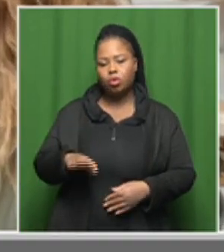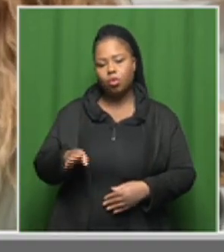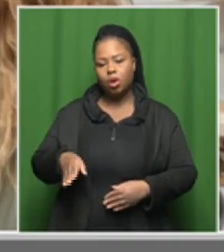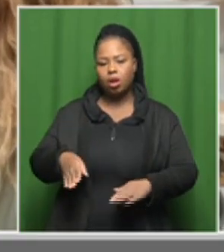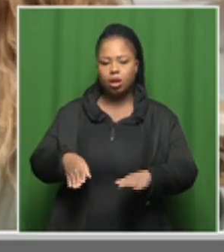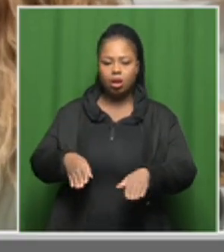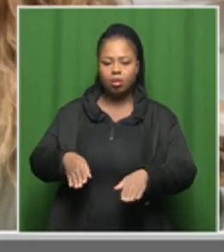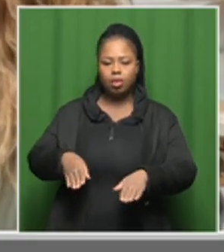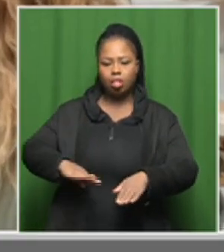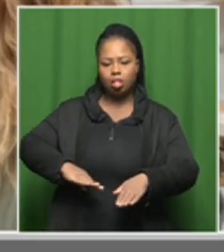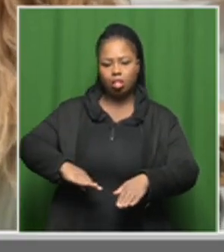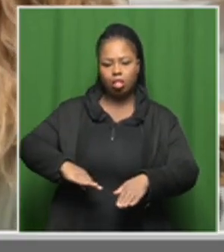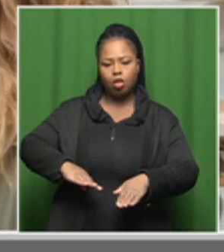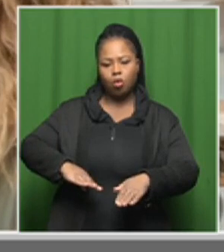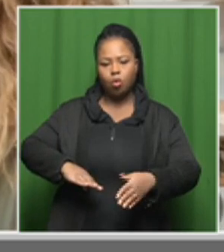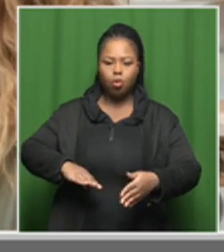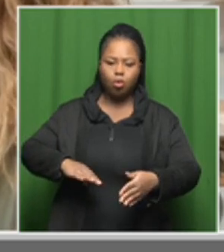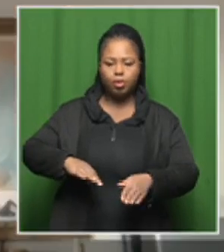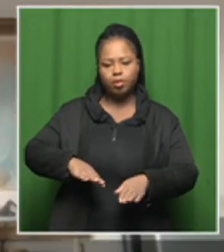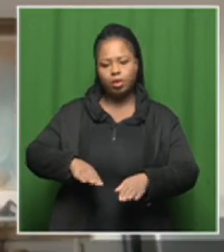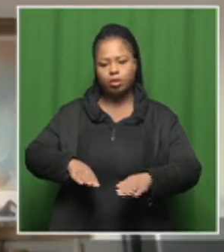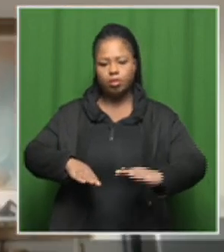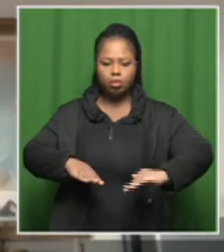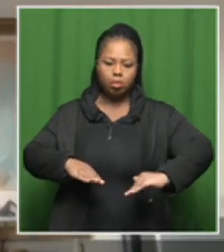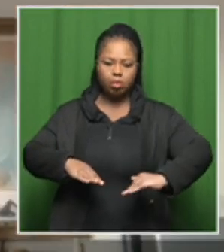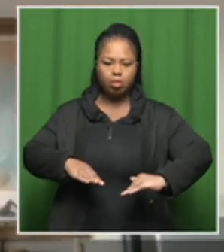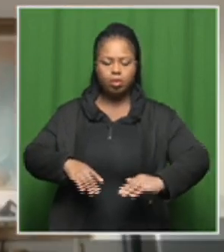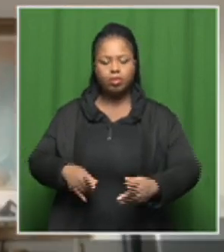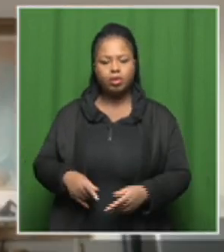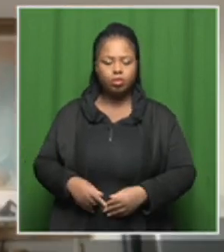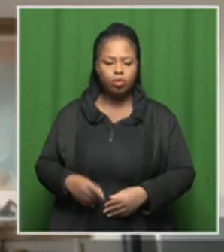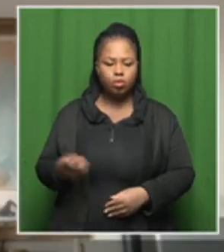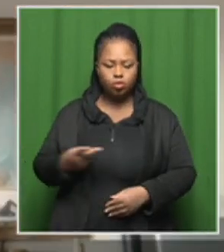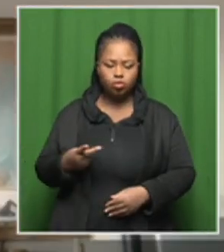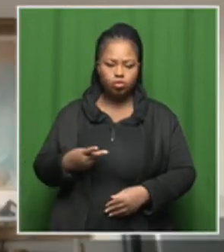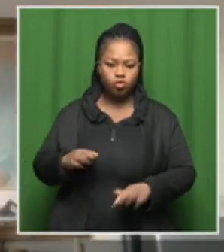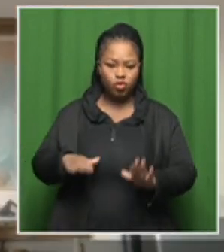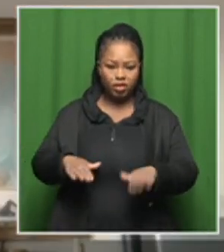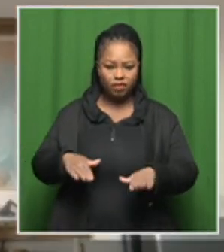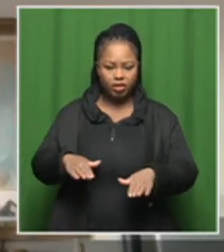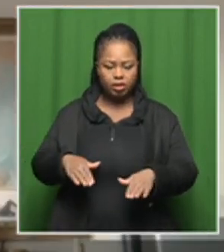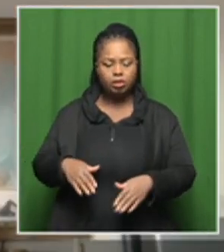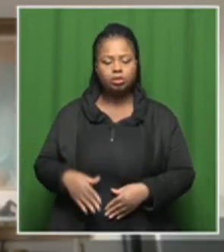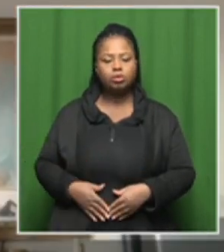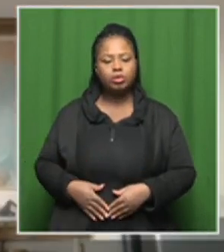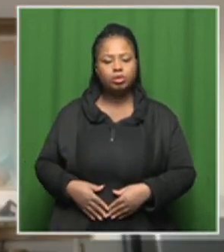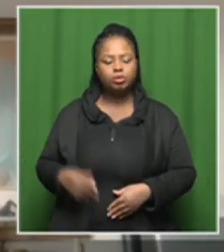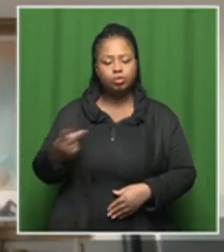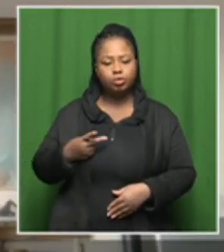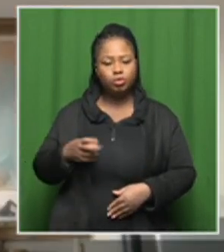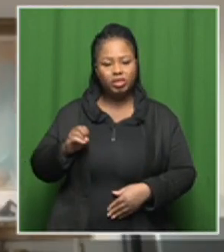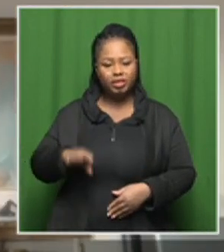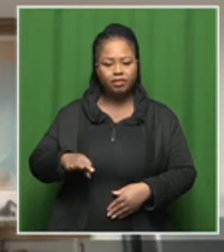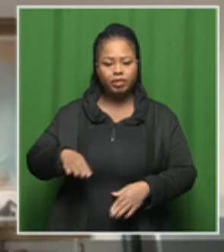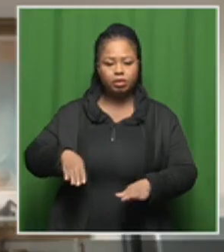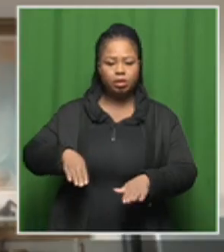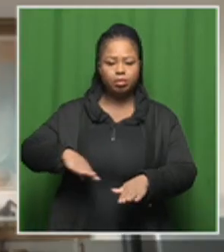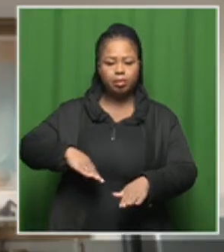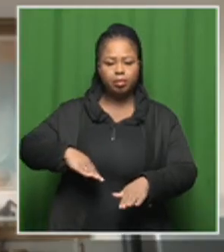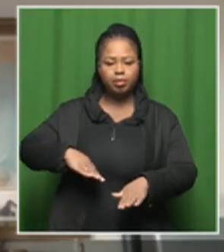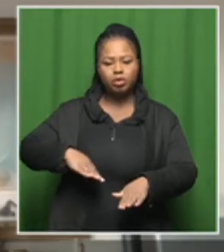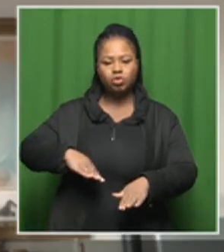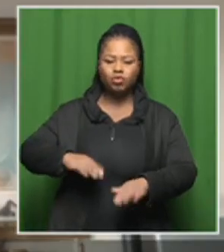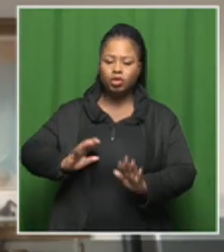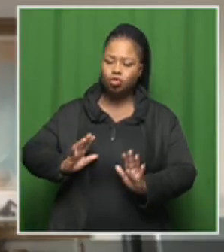are turned over and pointed inwards towards the body in a rigid position. With the foot in this position, if it's left